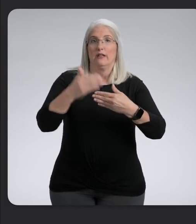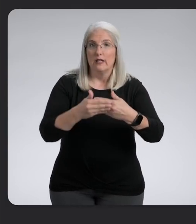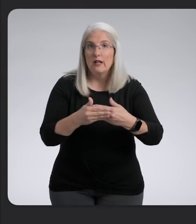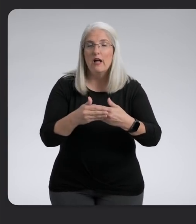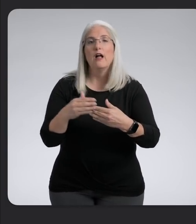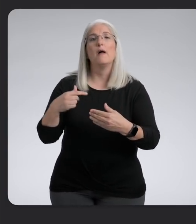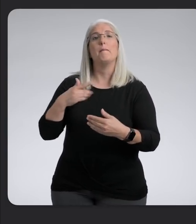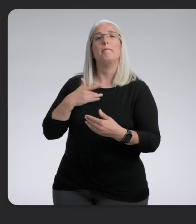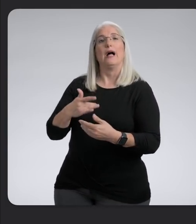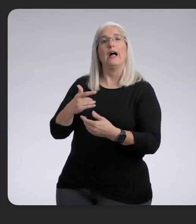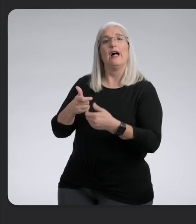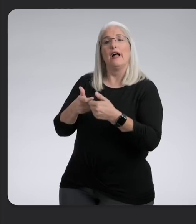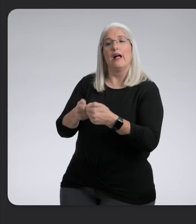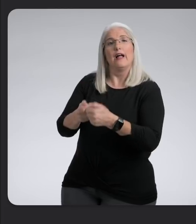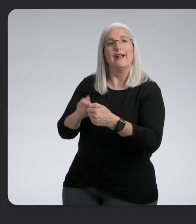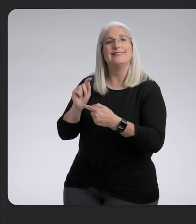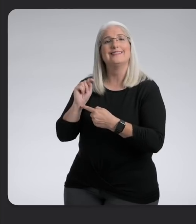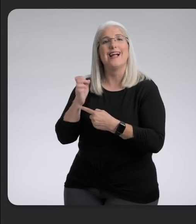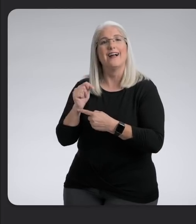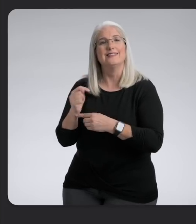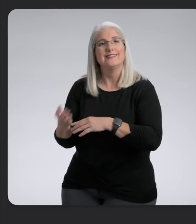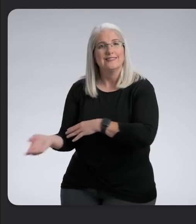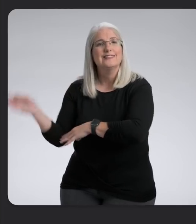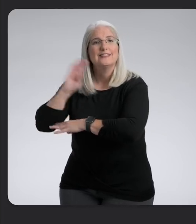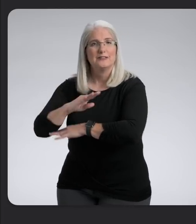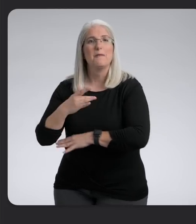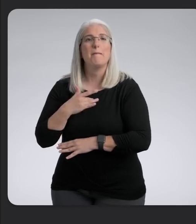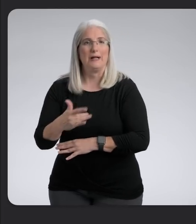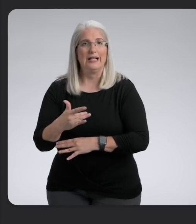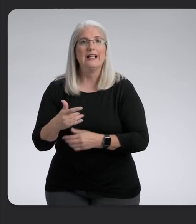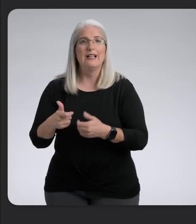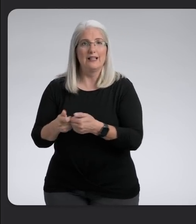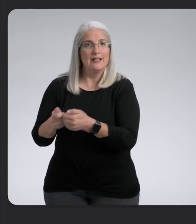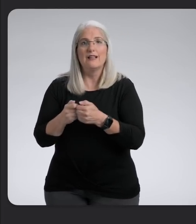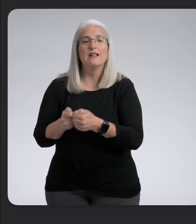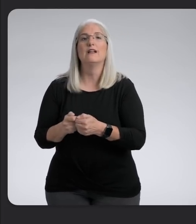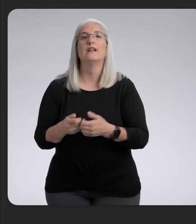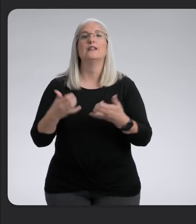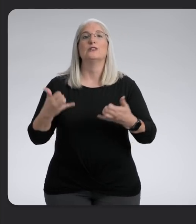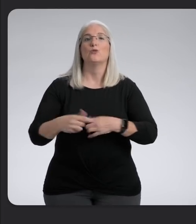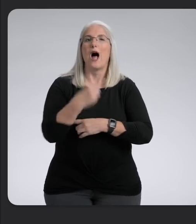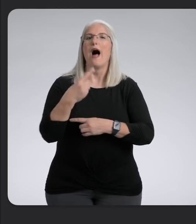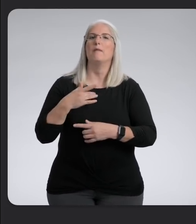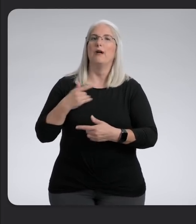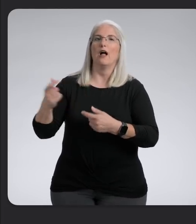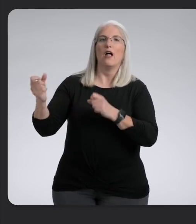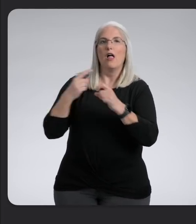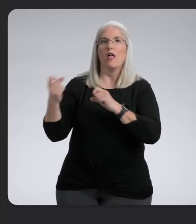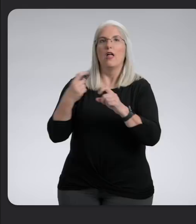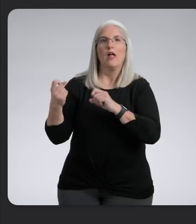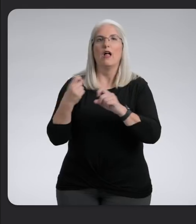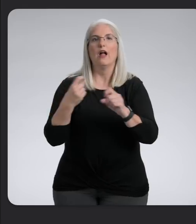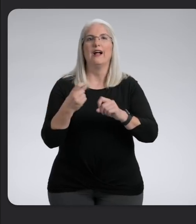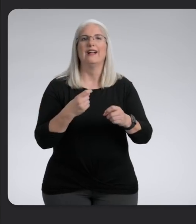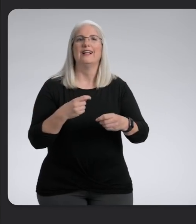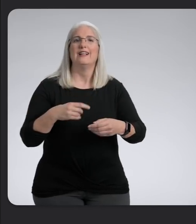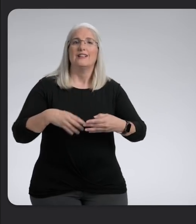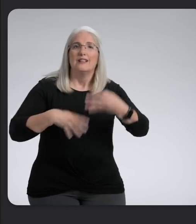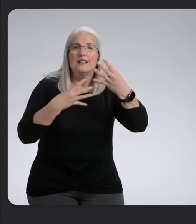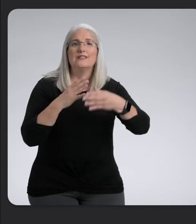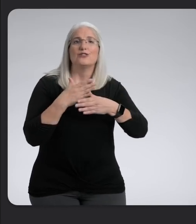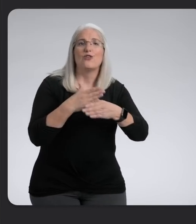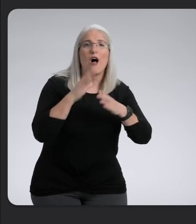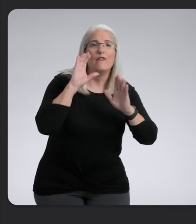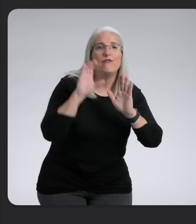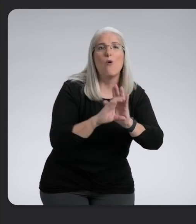is messages. And these days, so many of our conversations are inspired through sharing articles, photos, and more.